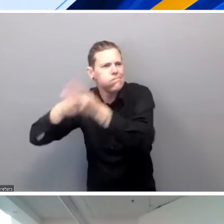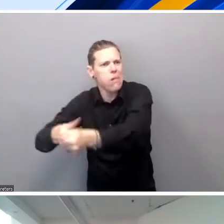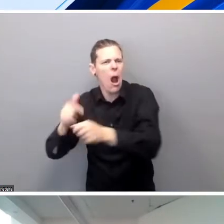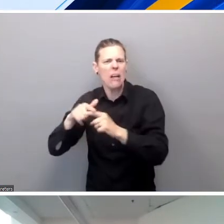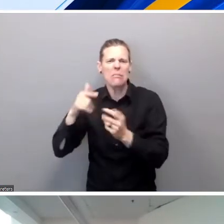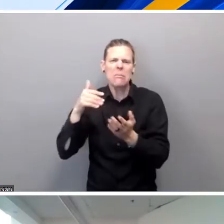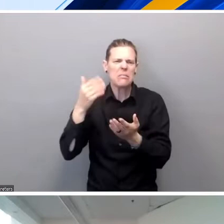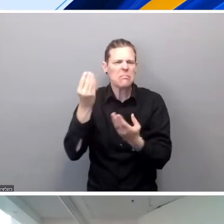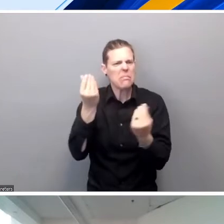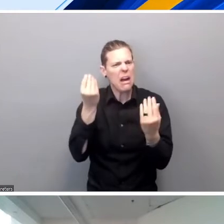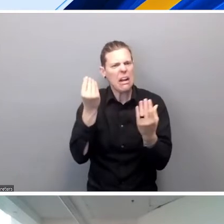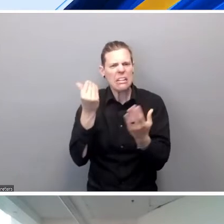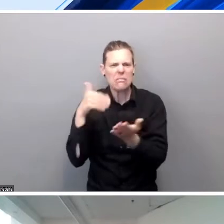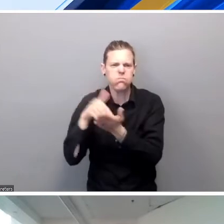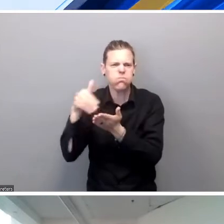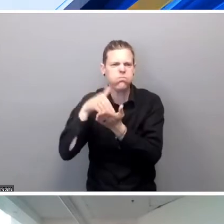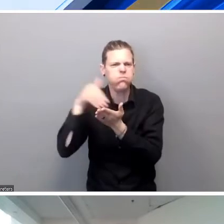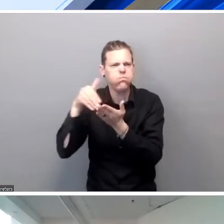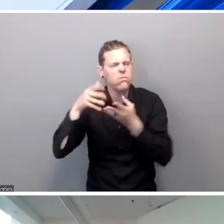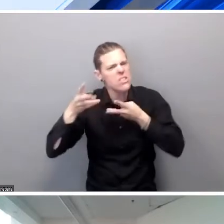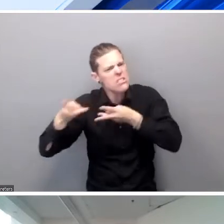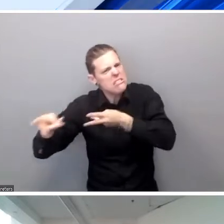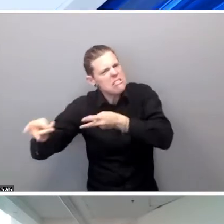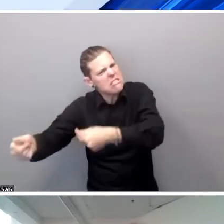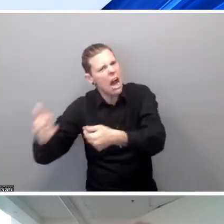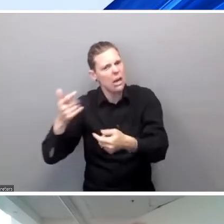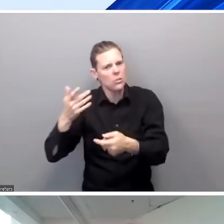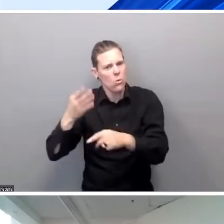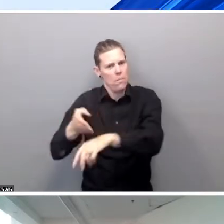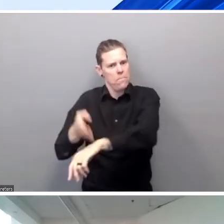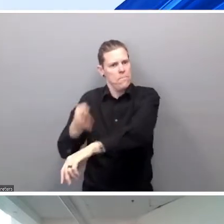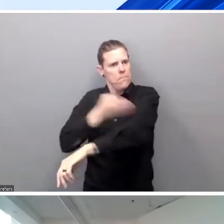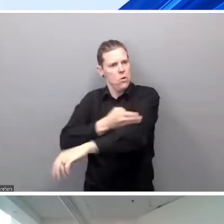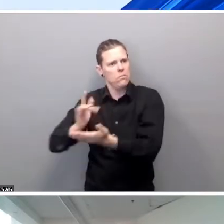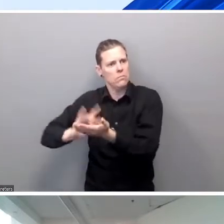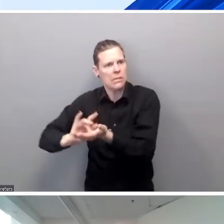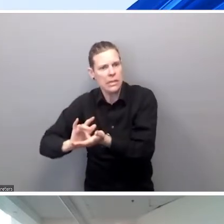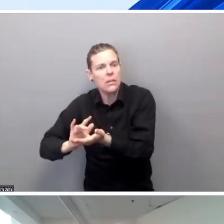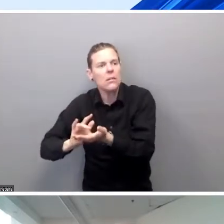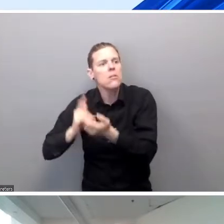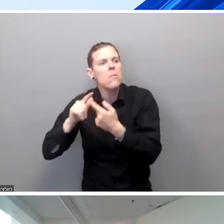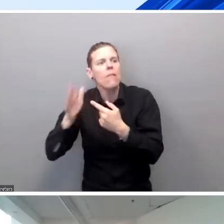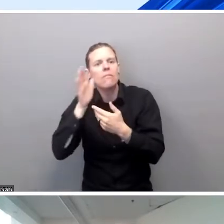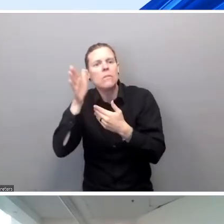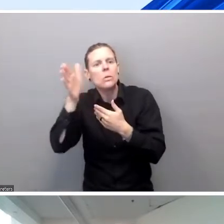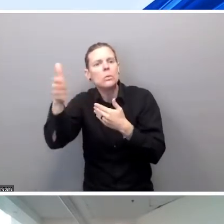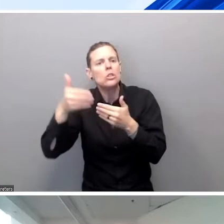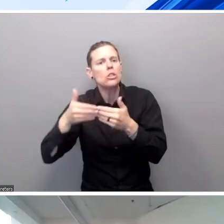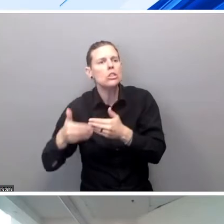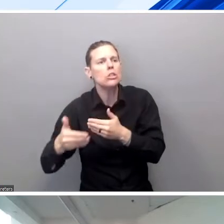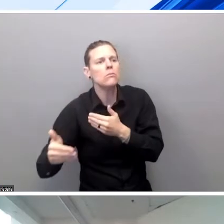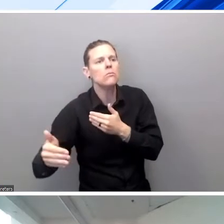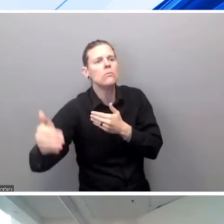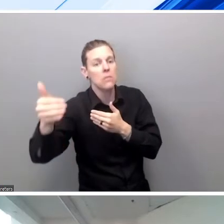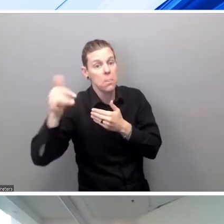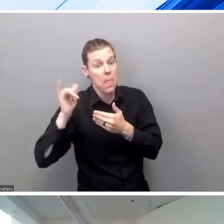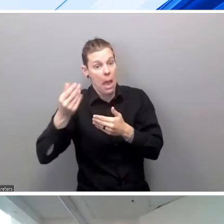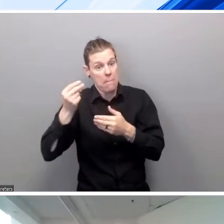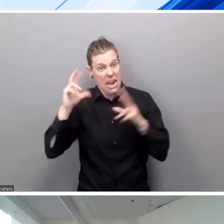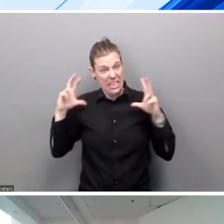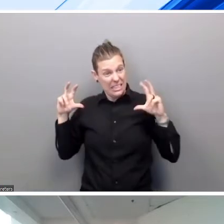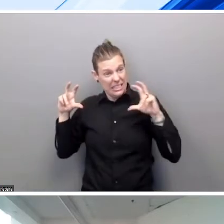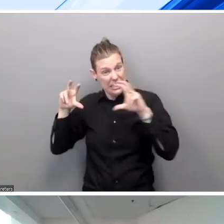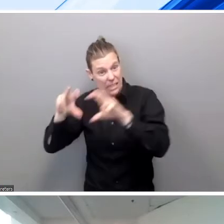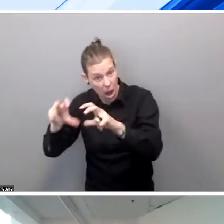to develop a vaccine, figuring that over the course of 10 years, that investment will pay off. If